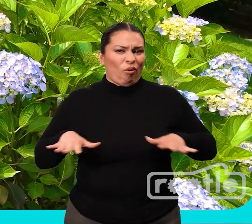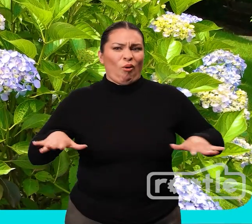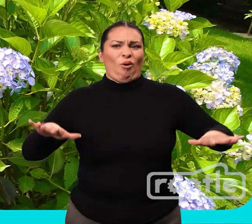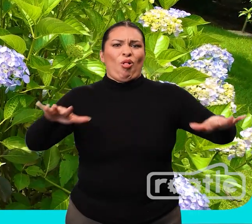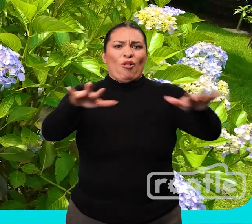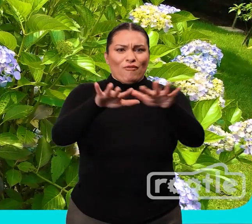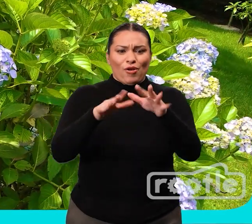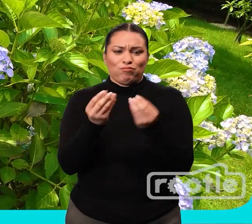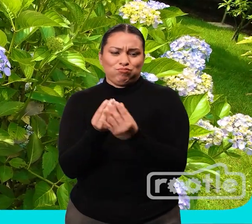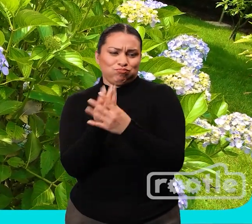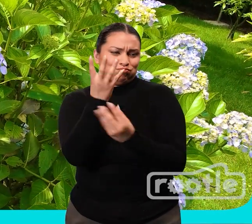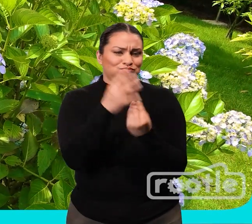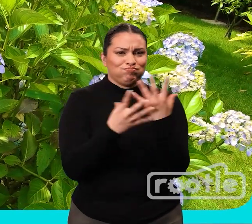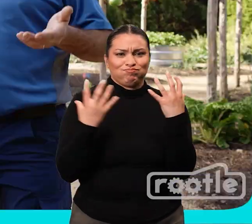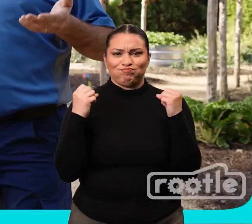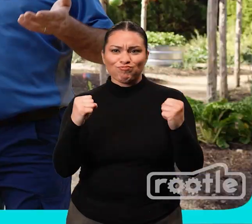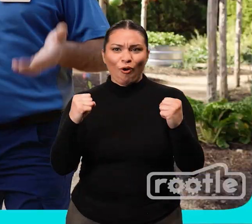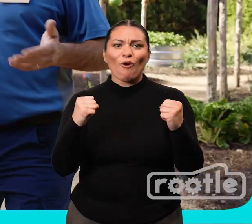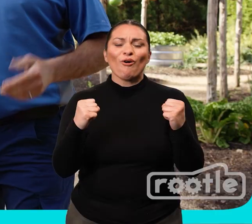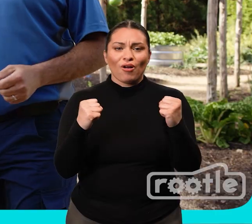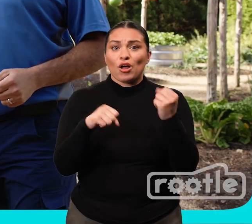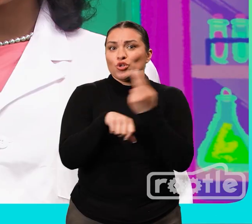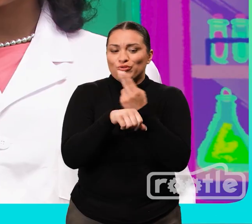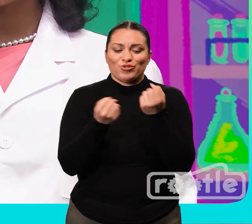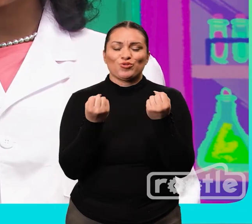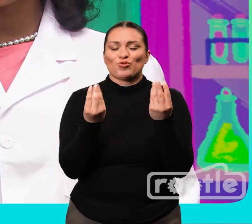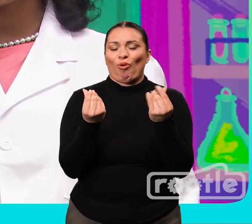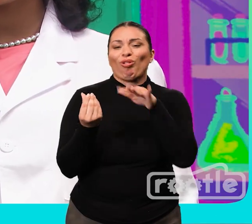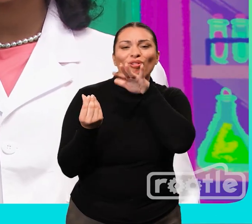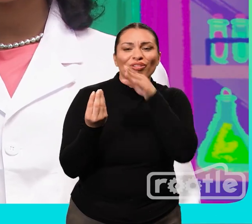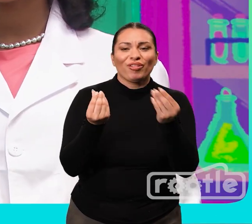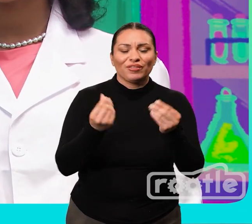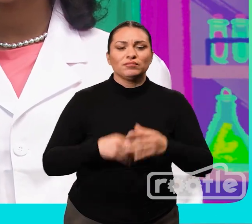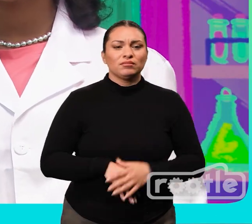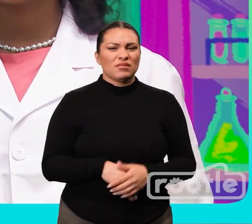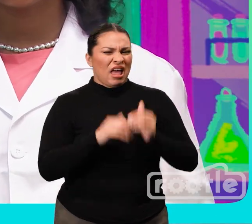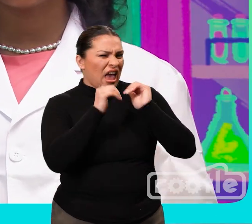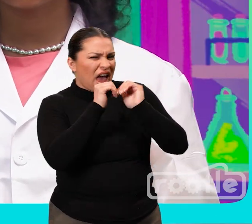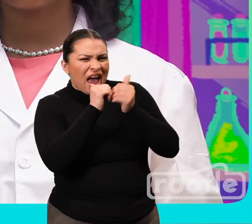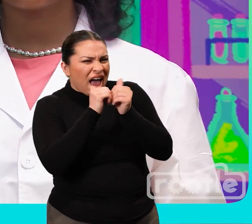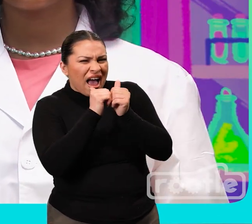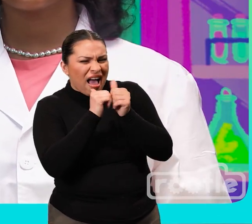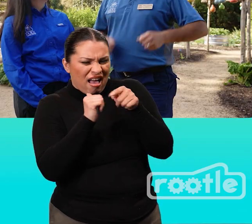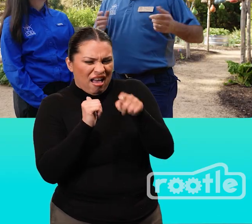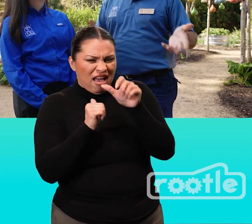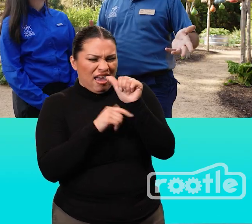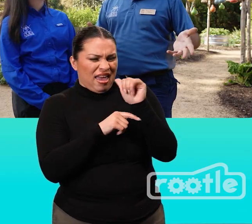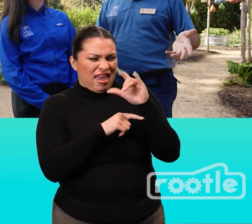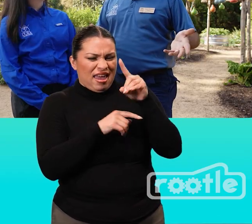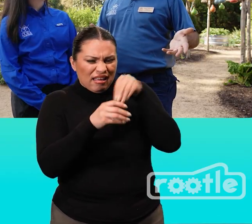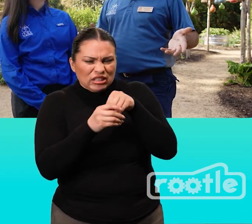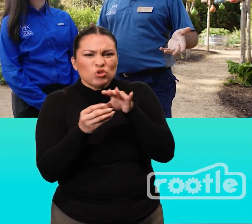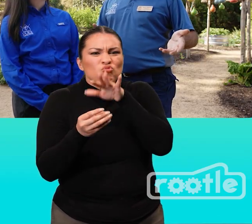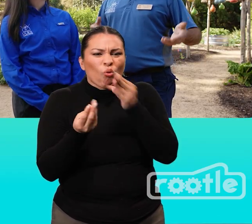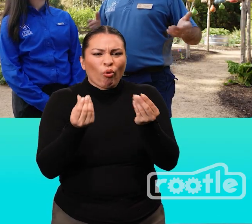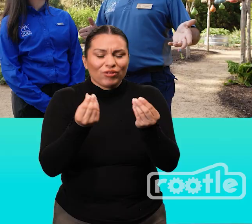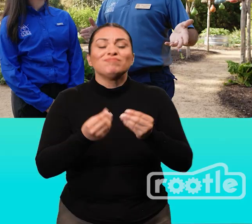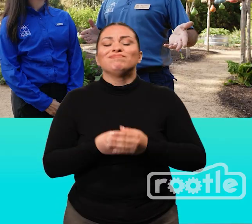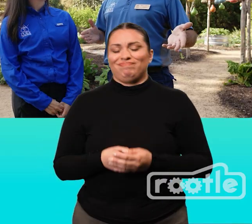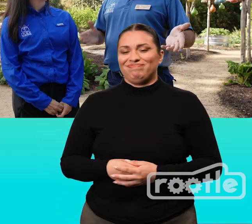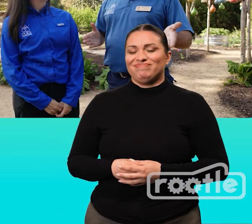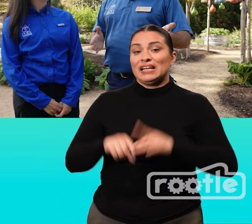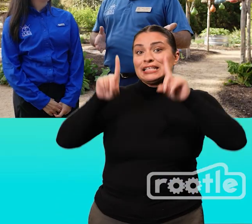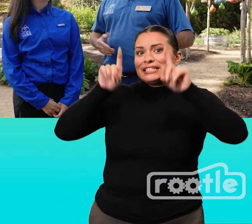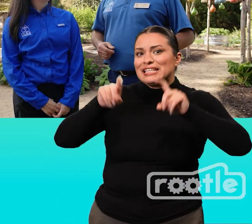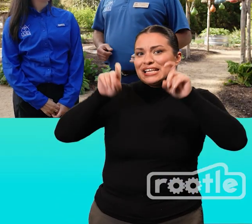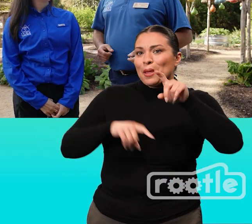hydrangeas all grow the best when they're in acidic soil. How do you make sure the soil is acidic? Great question. We test